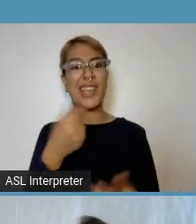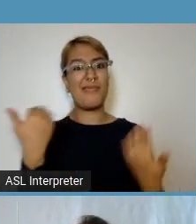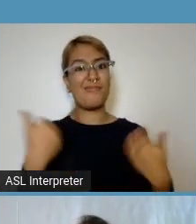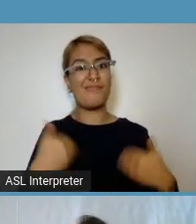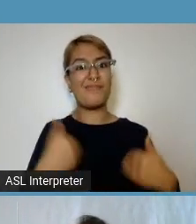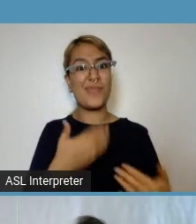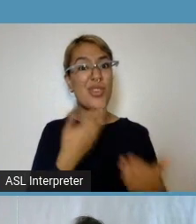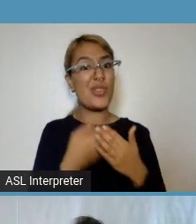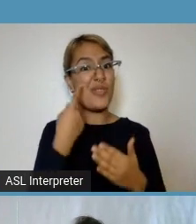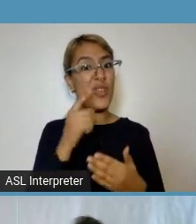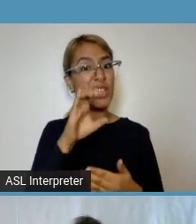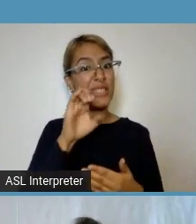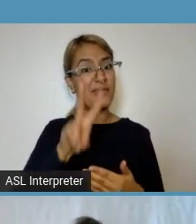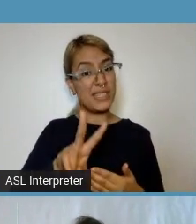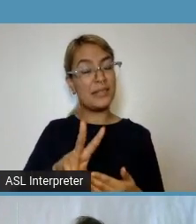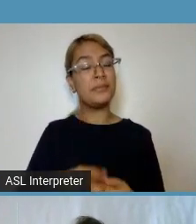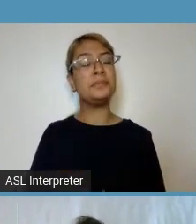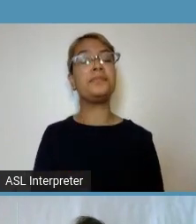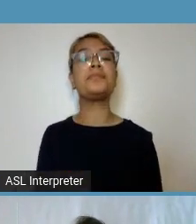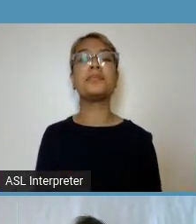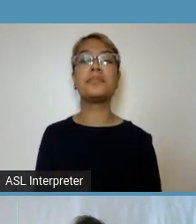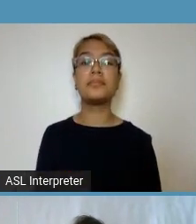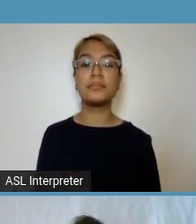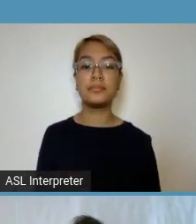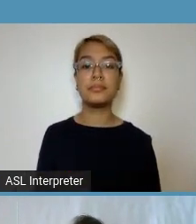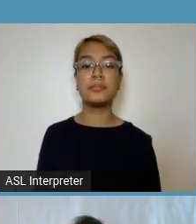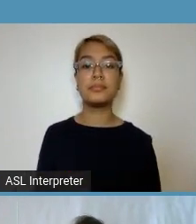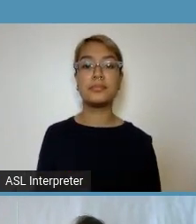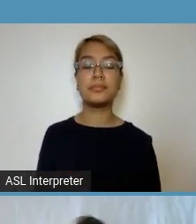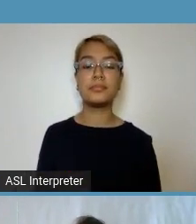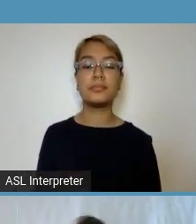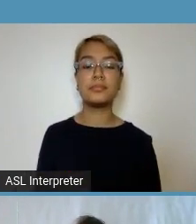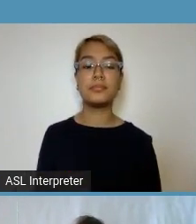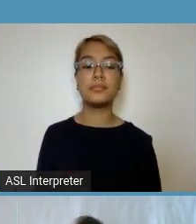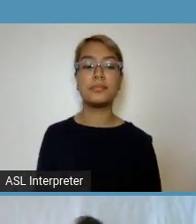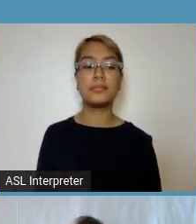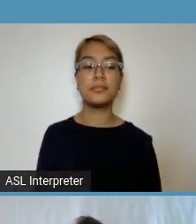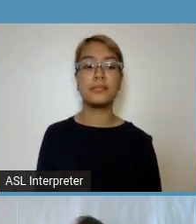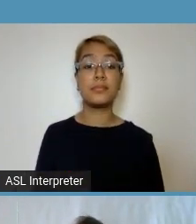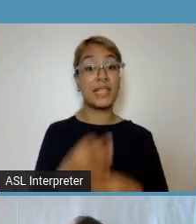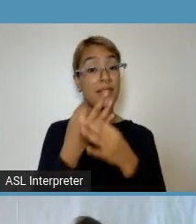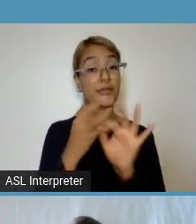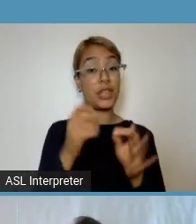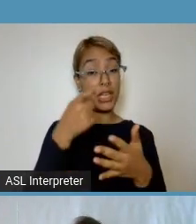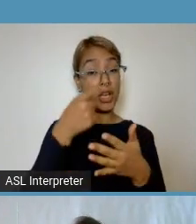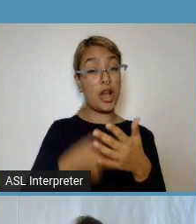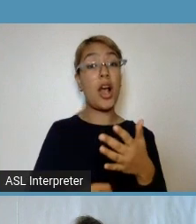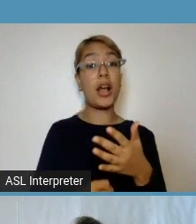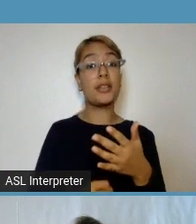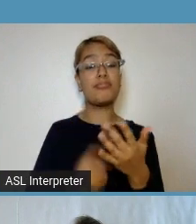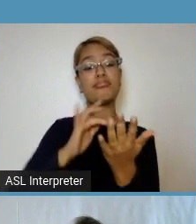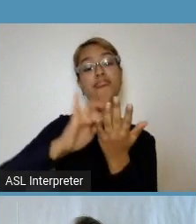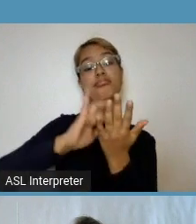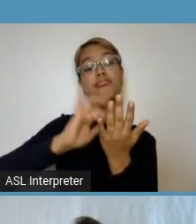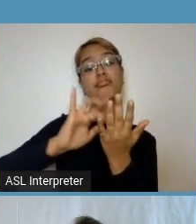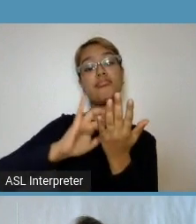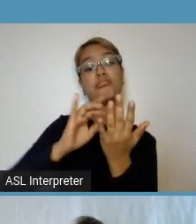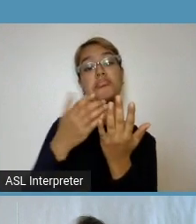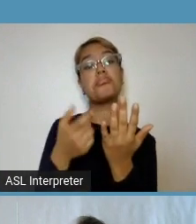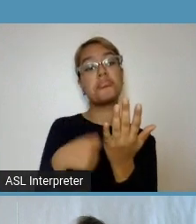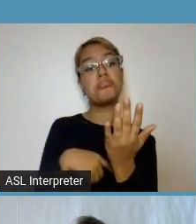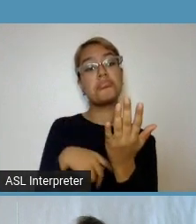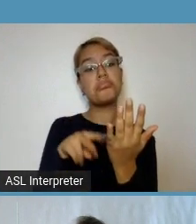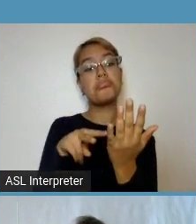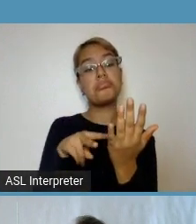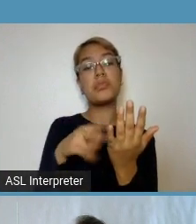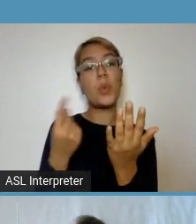relationship is mutually beneficial. It is free of cost to scroll through your feed and see what's going on in your